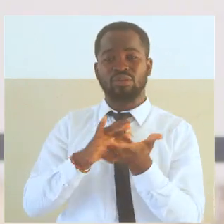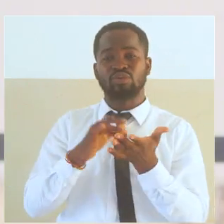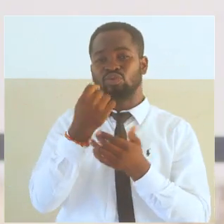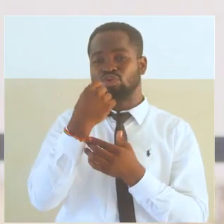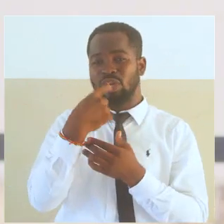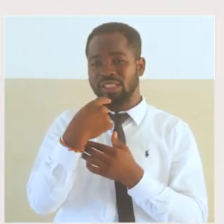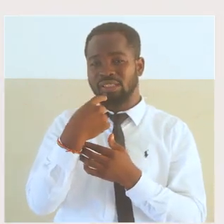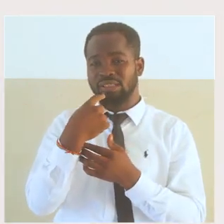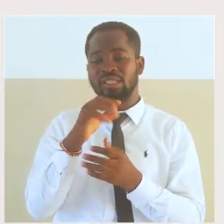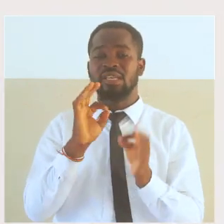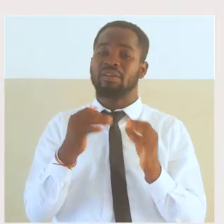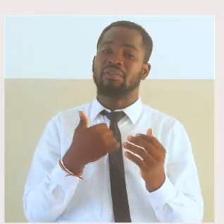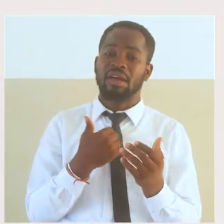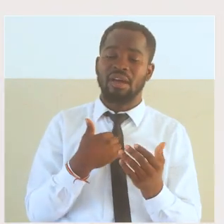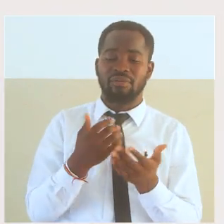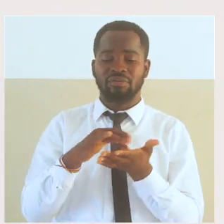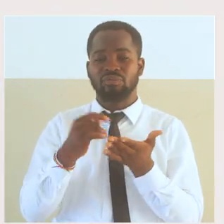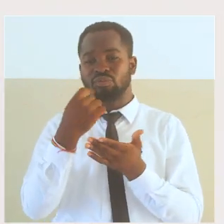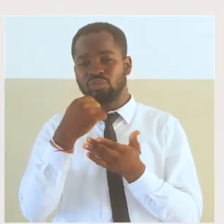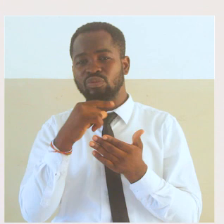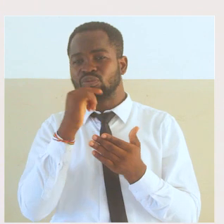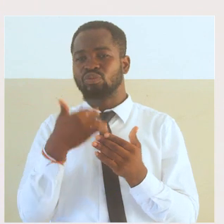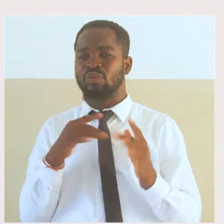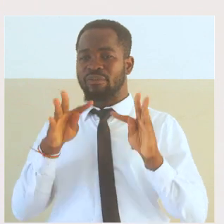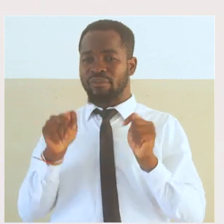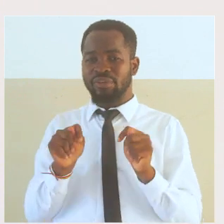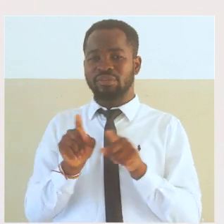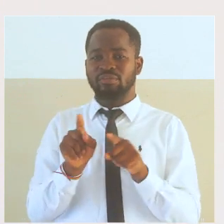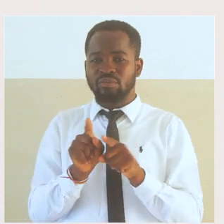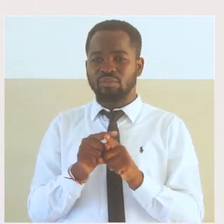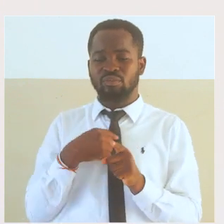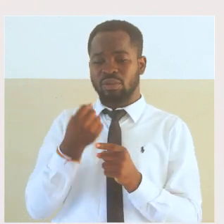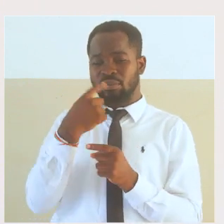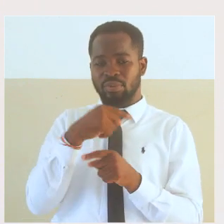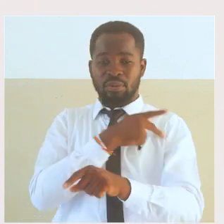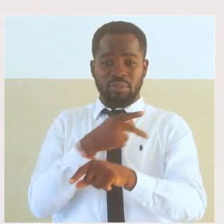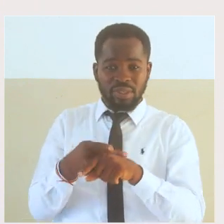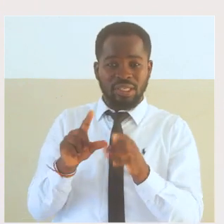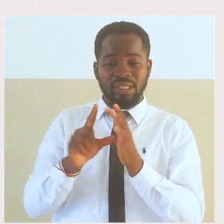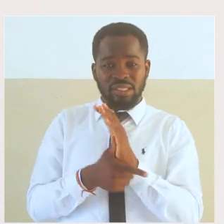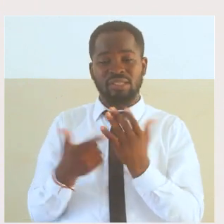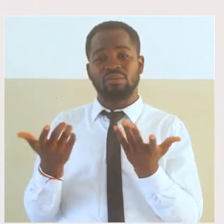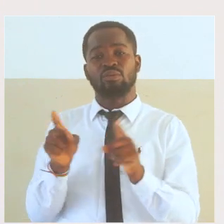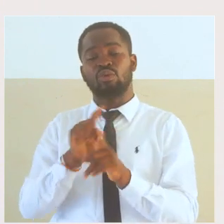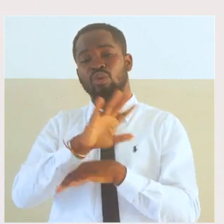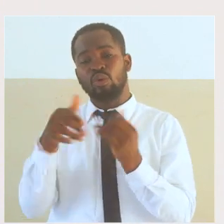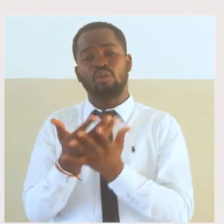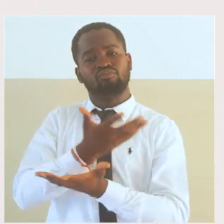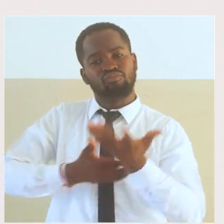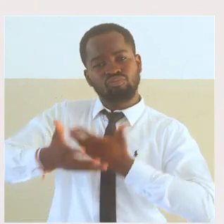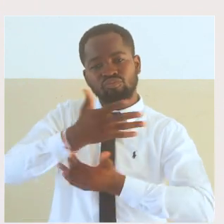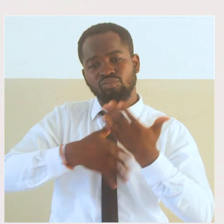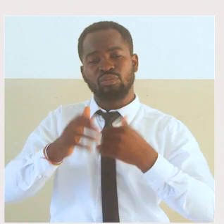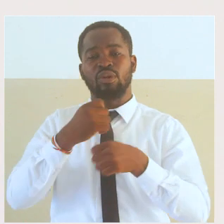along hydrocephalus. And then drugs. If you are on anticonvulsants, if you are an epileptic and you are pregnant,